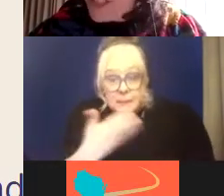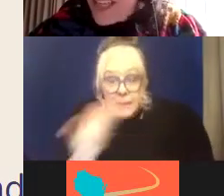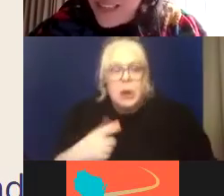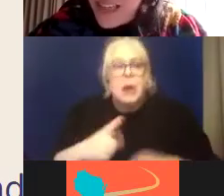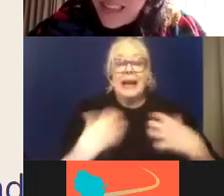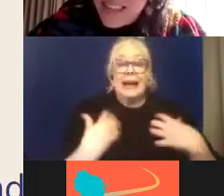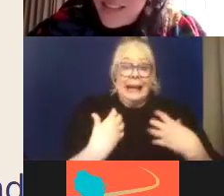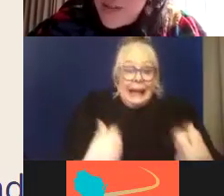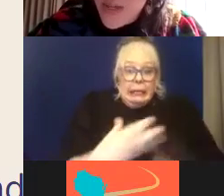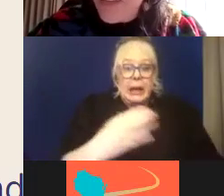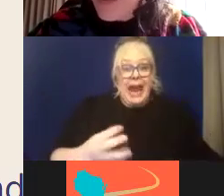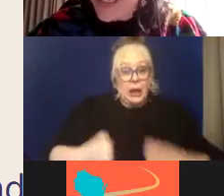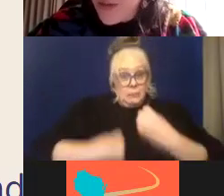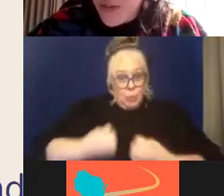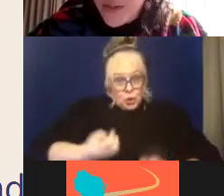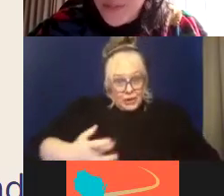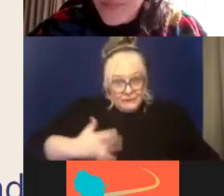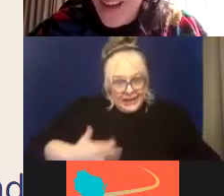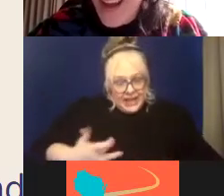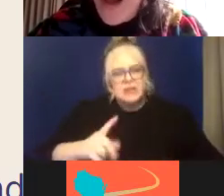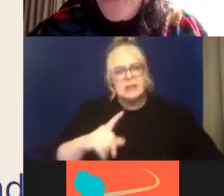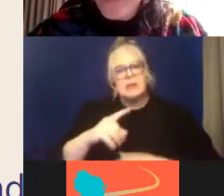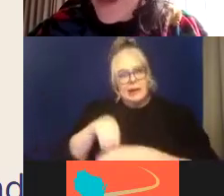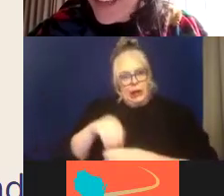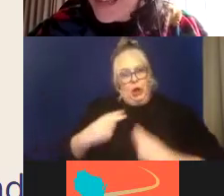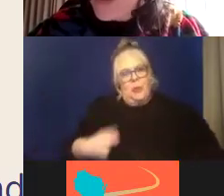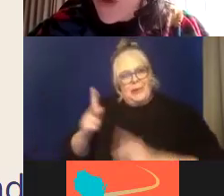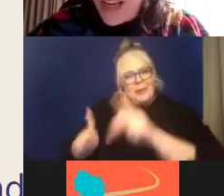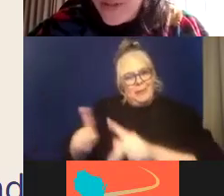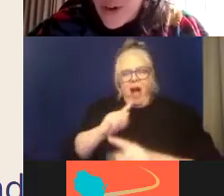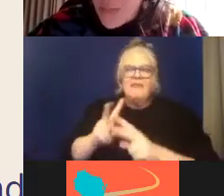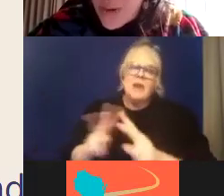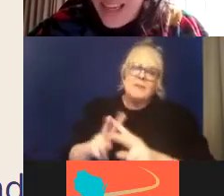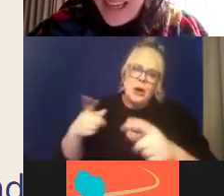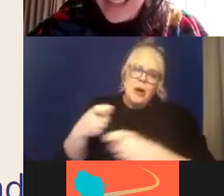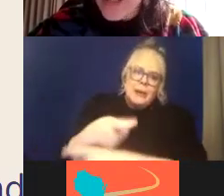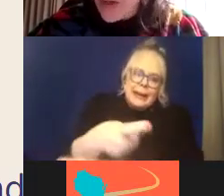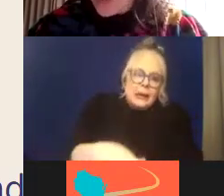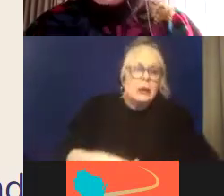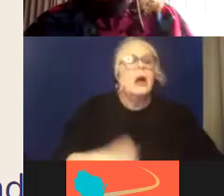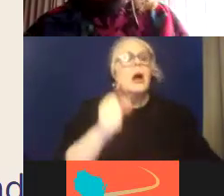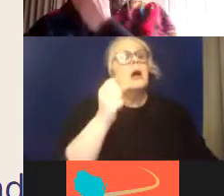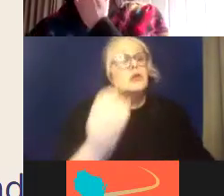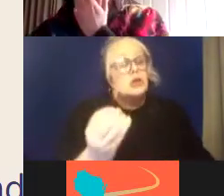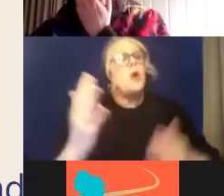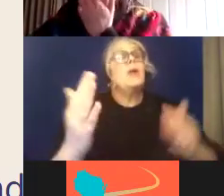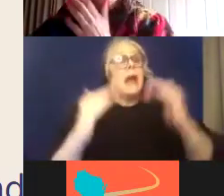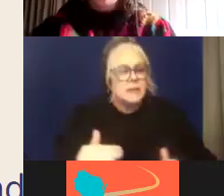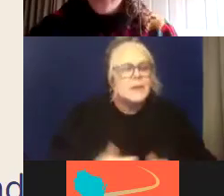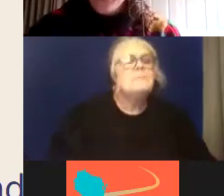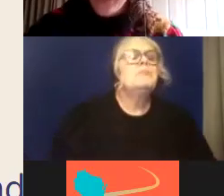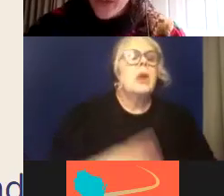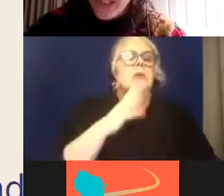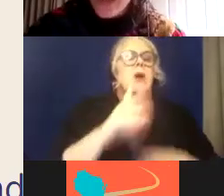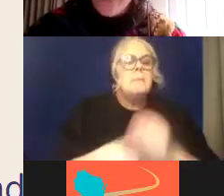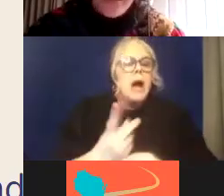Last but definitely not least, we have content removal. I'll be diving into this right after our break as it's its own section, but I can't